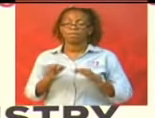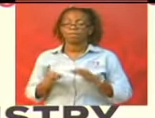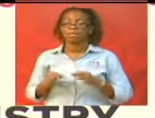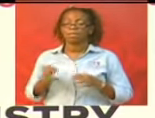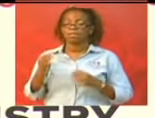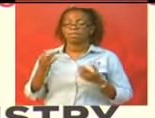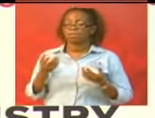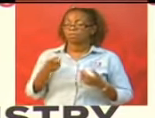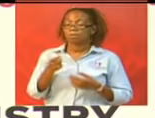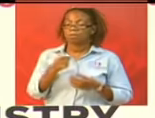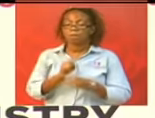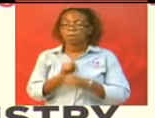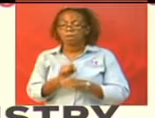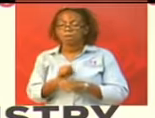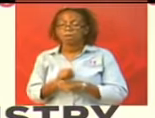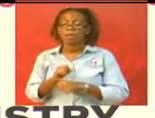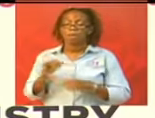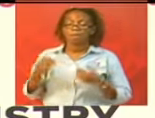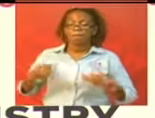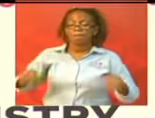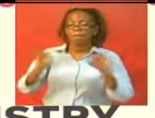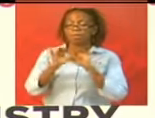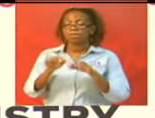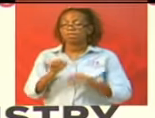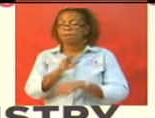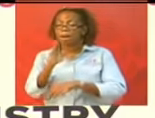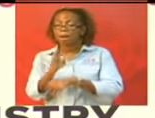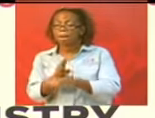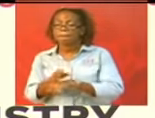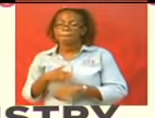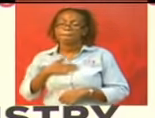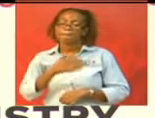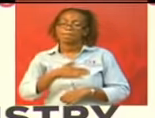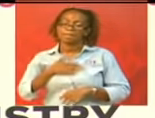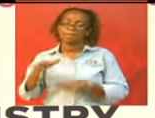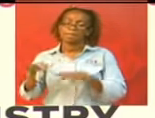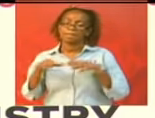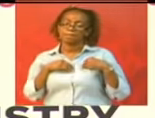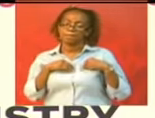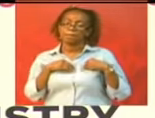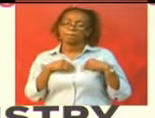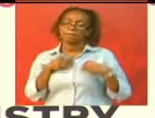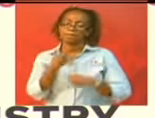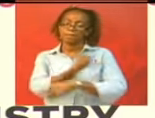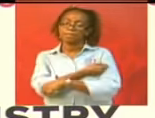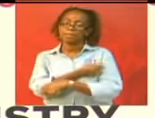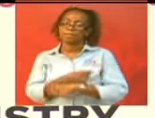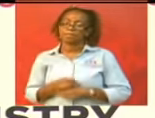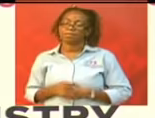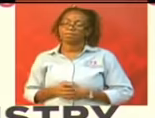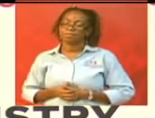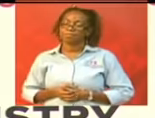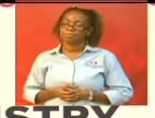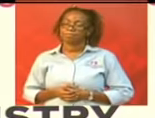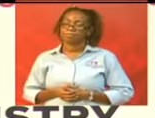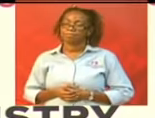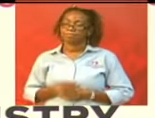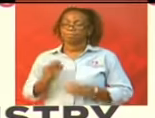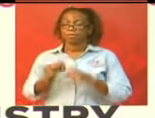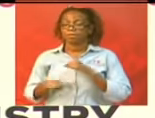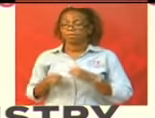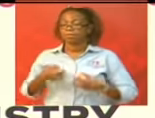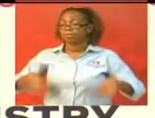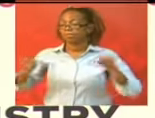of the essential services, that you really come forward and accept it, any WHO-approved vaccine. So really and truly, we're seeing essential services moving